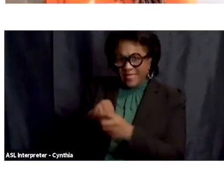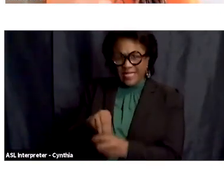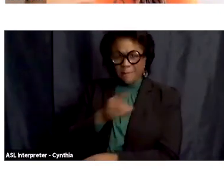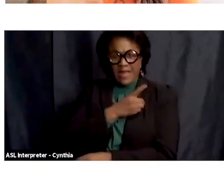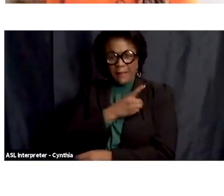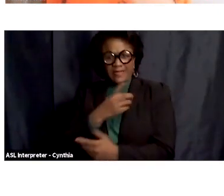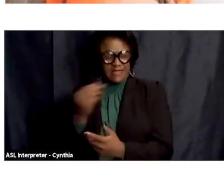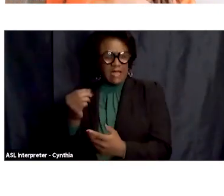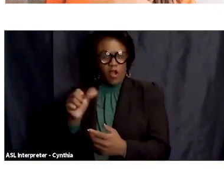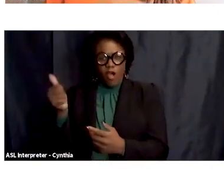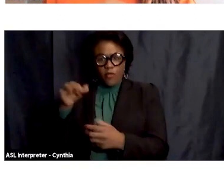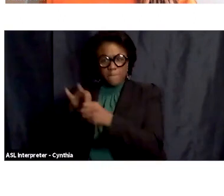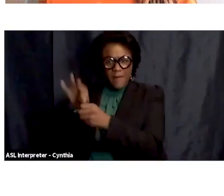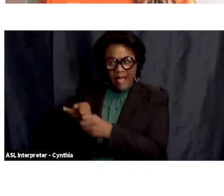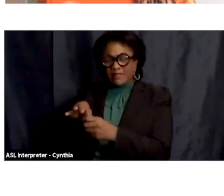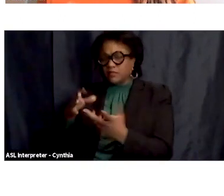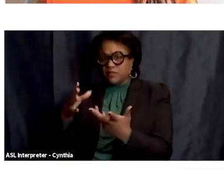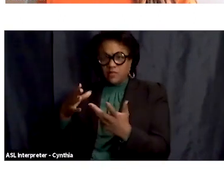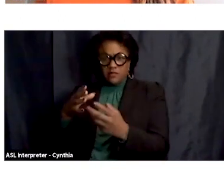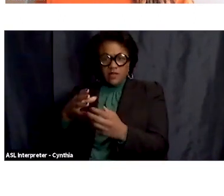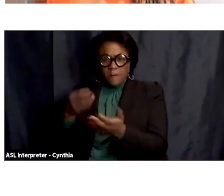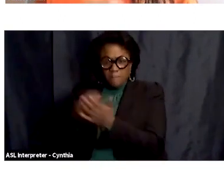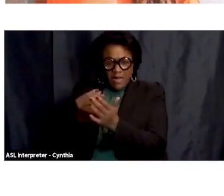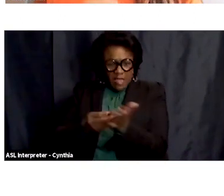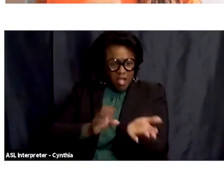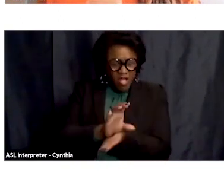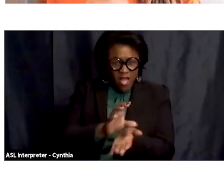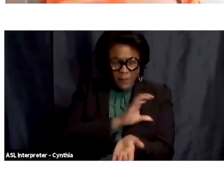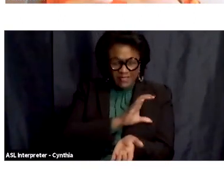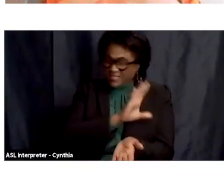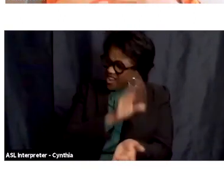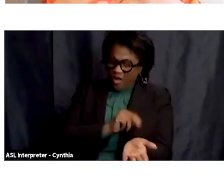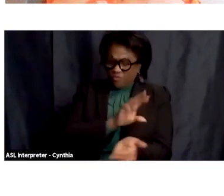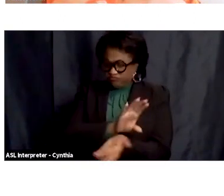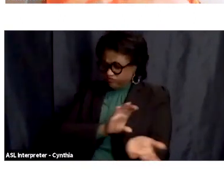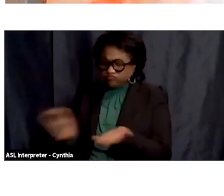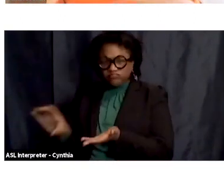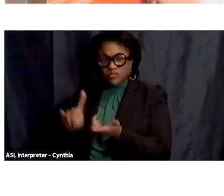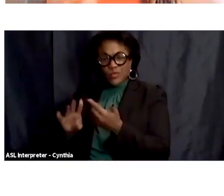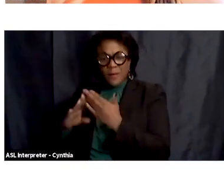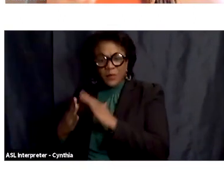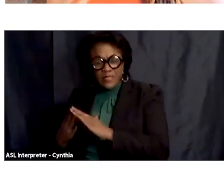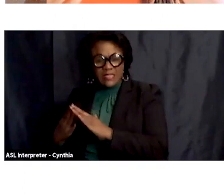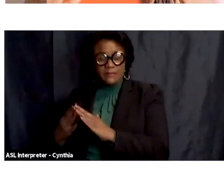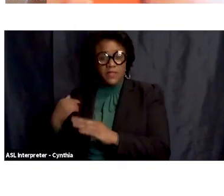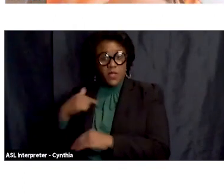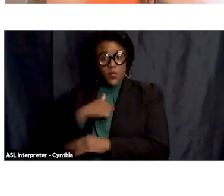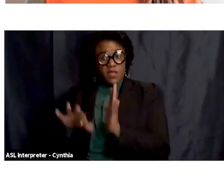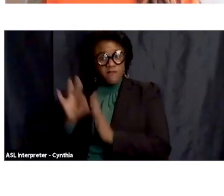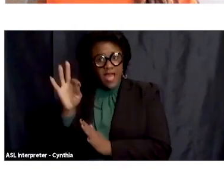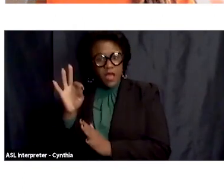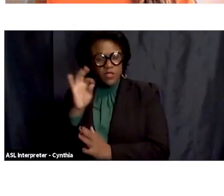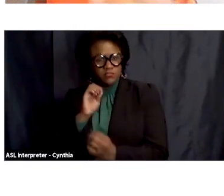ballot measures and ways that people are talking about defunding the police with the city council. And I think that we encountered something that